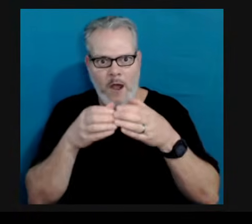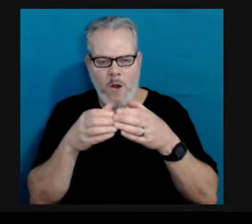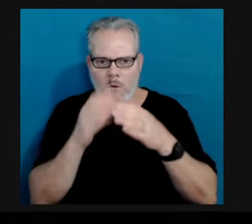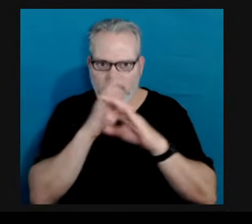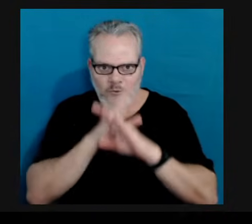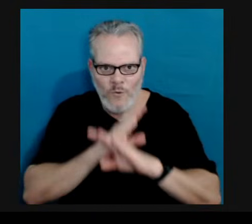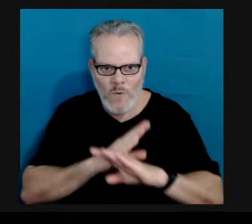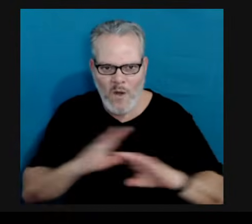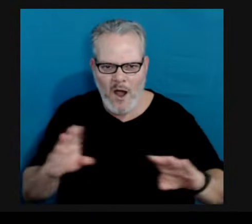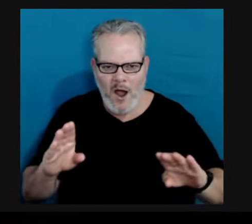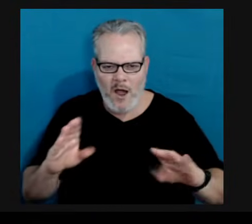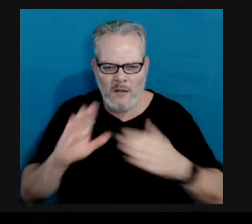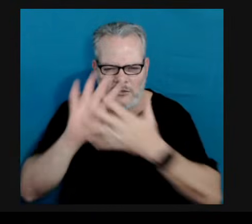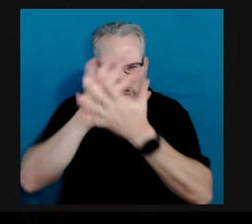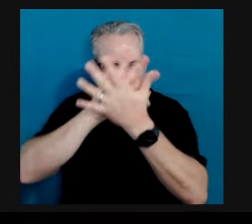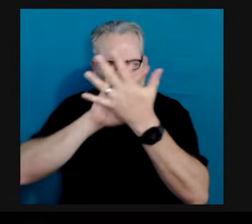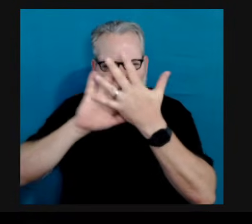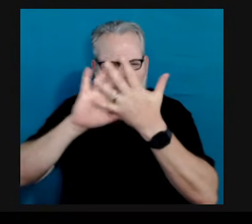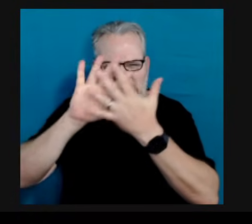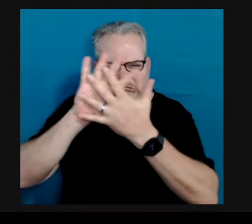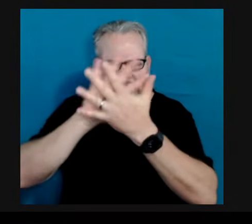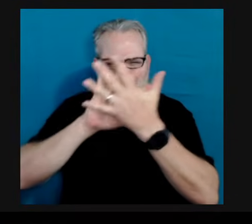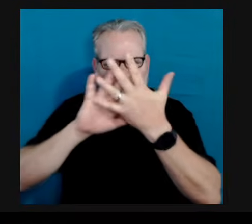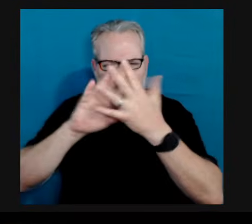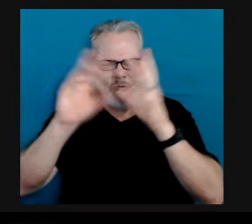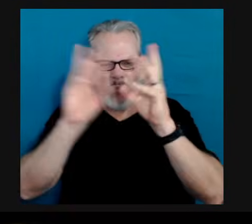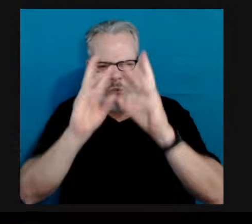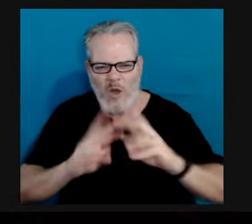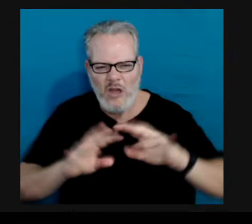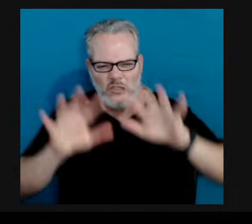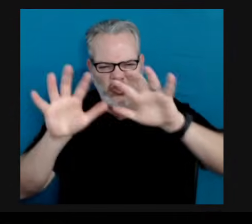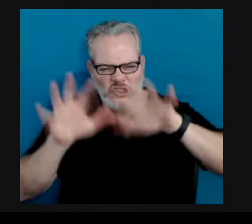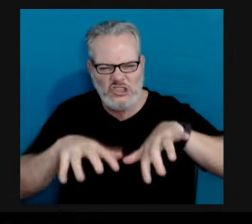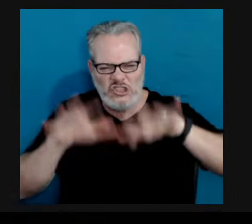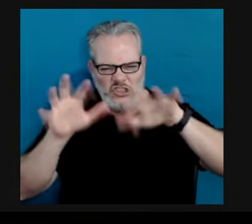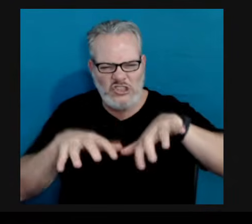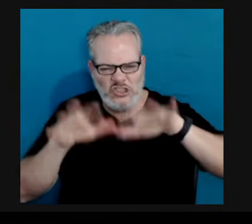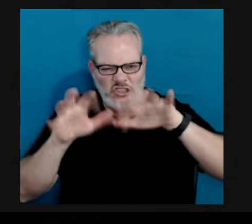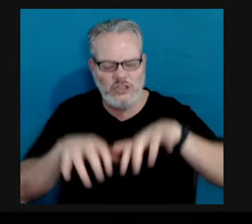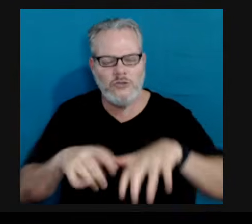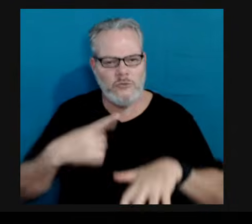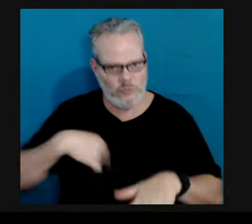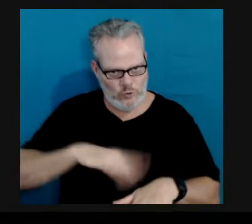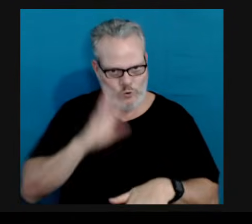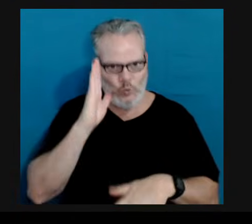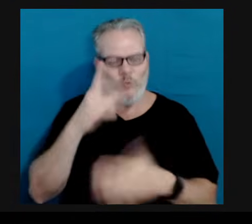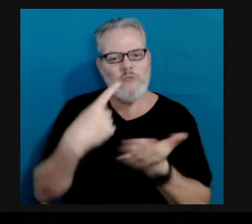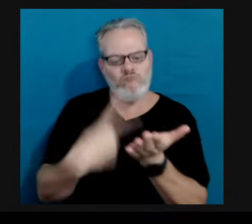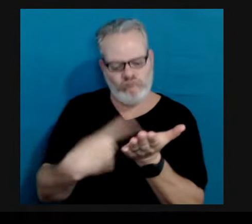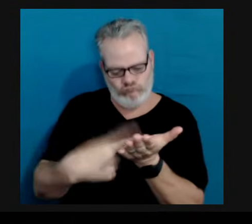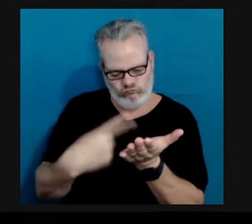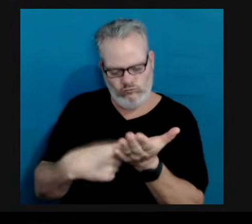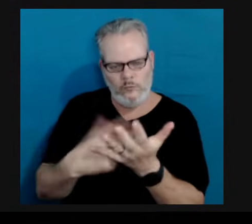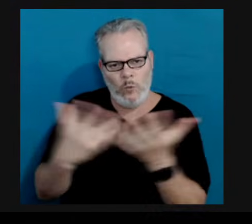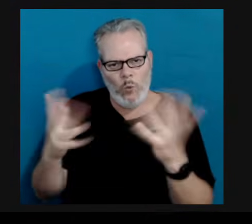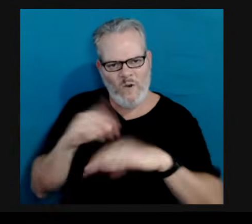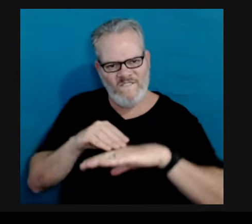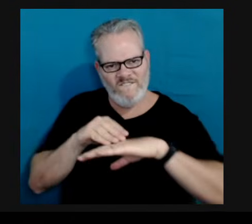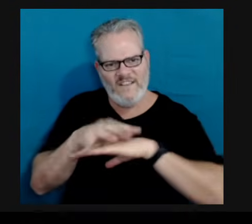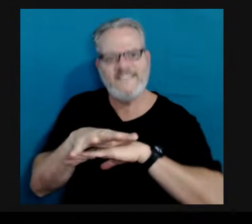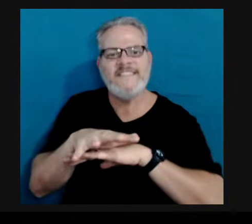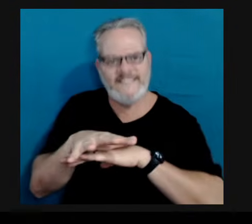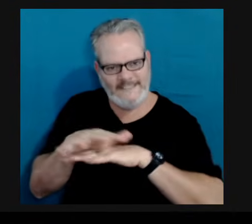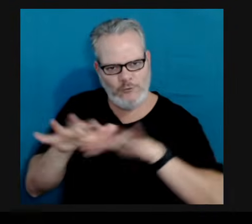weather being the dominating story for this week. But as usual, we'll go through what signals we can see what effect the rain has had on volcano